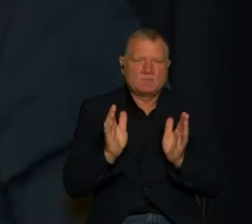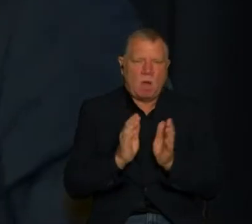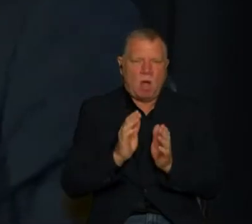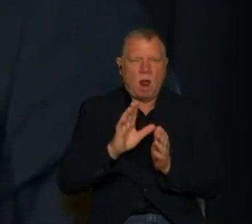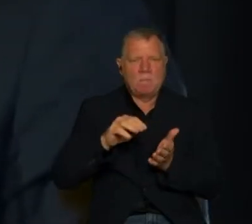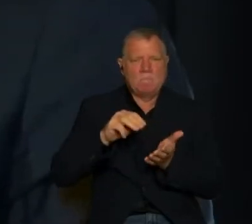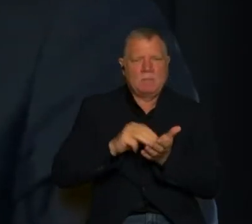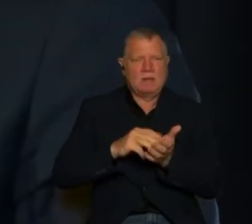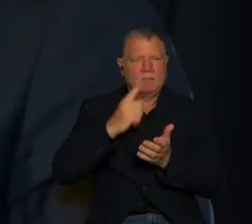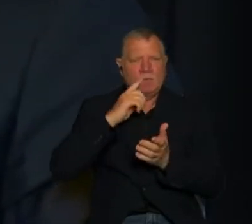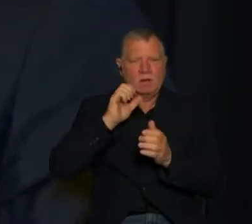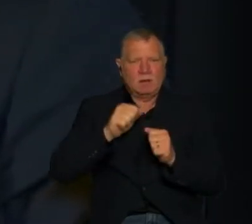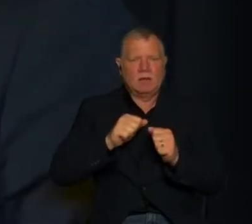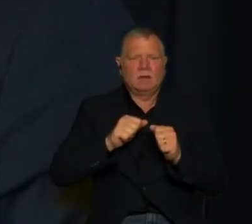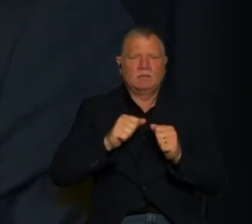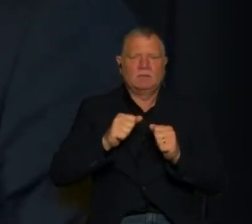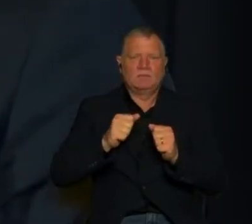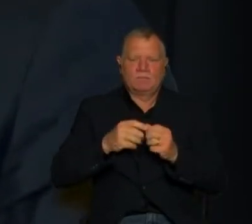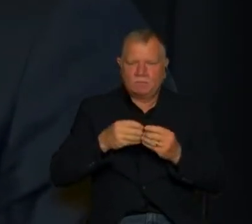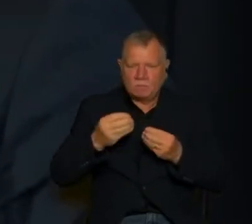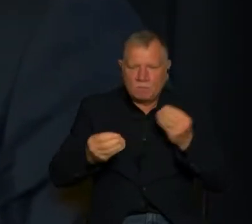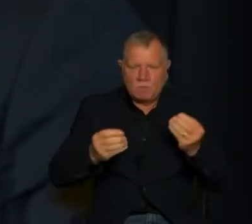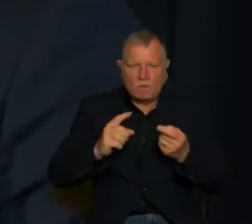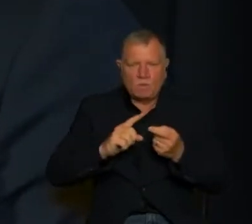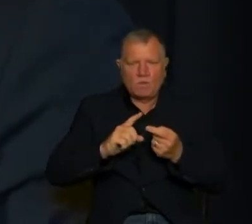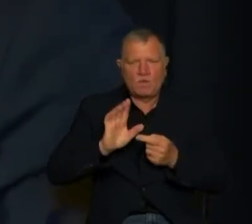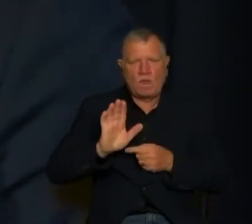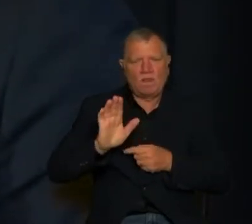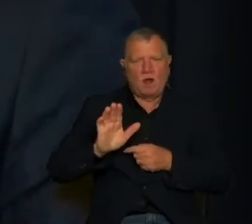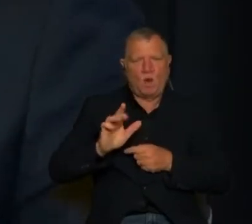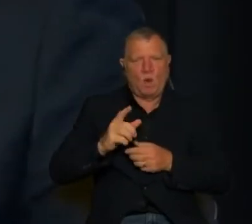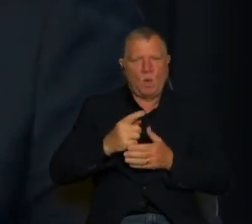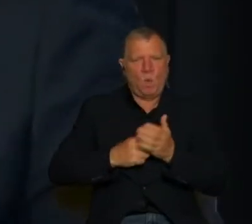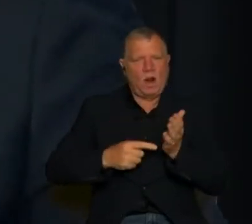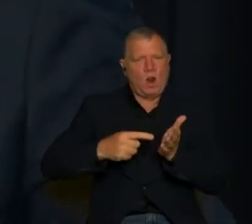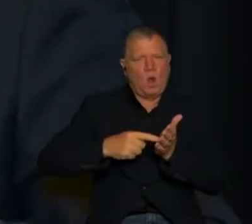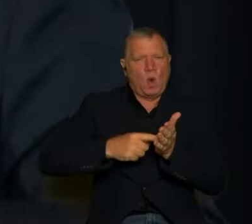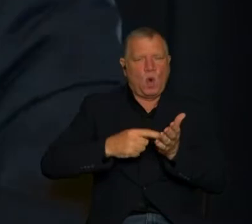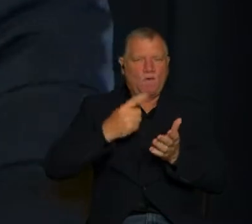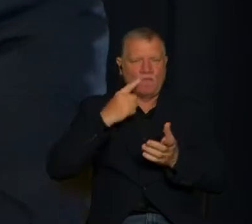to ensure that they can compensate any losses due to the storm.